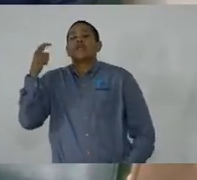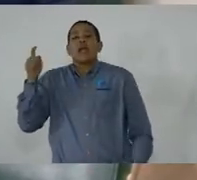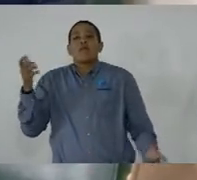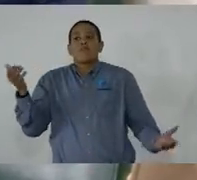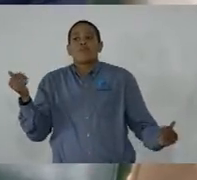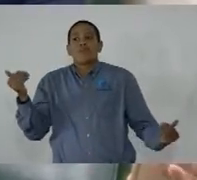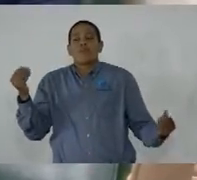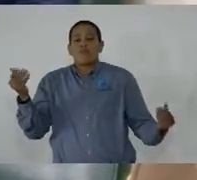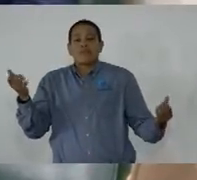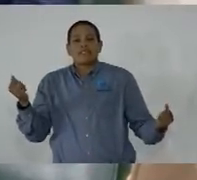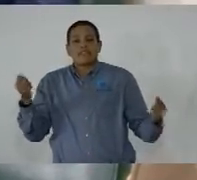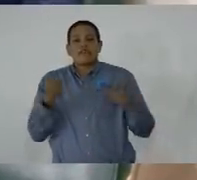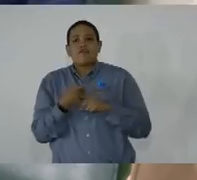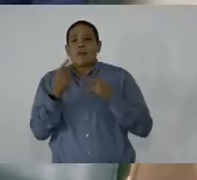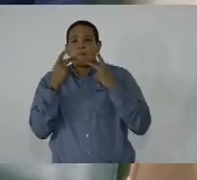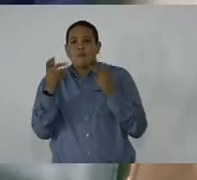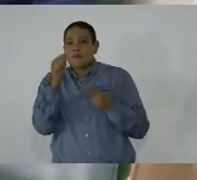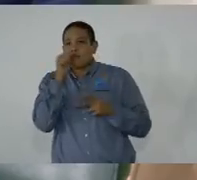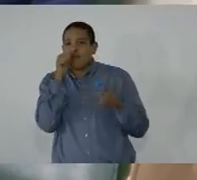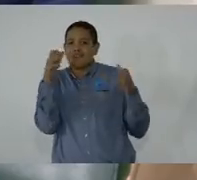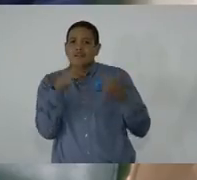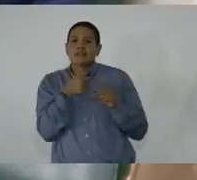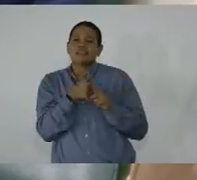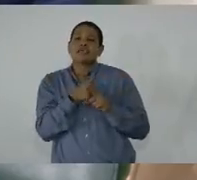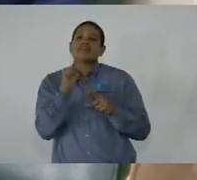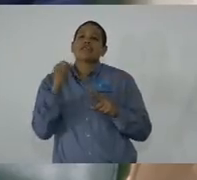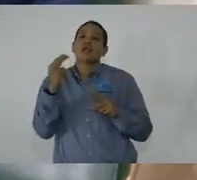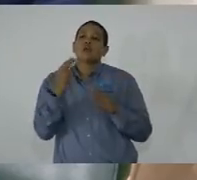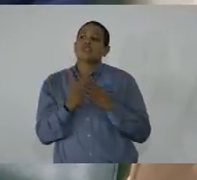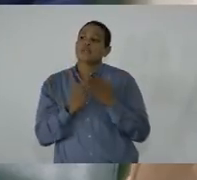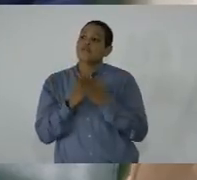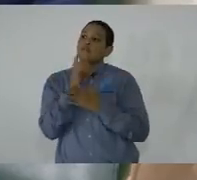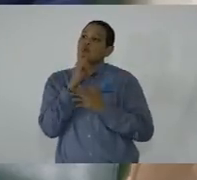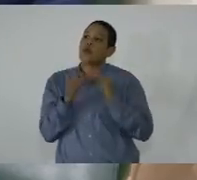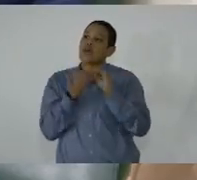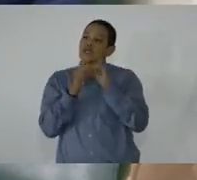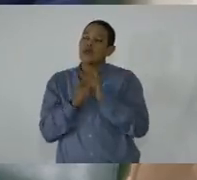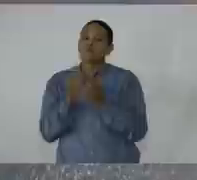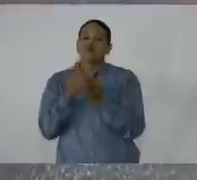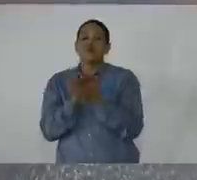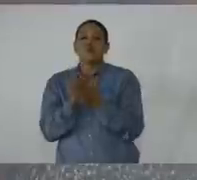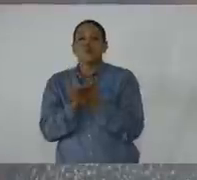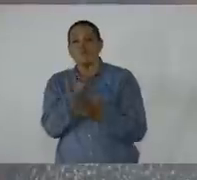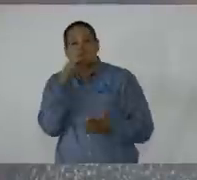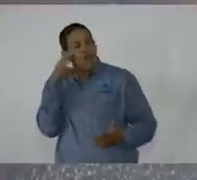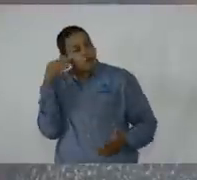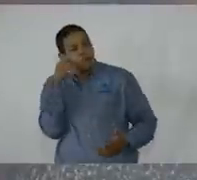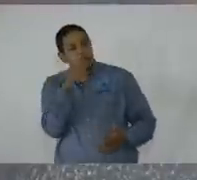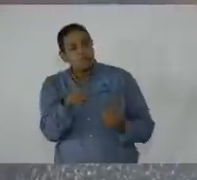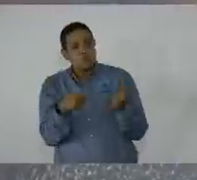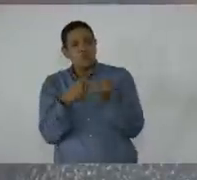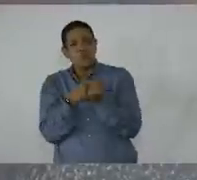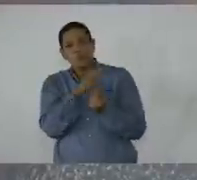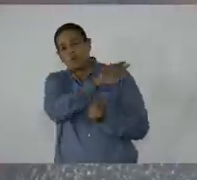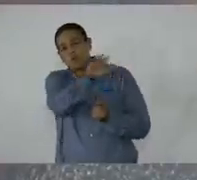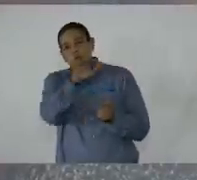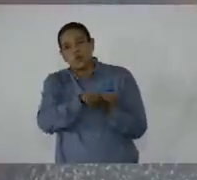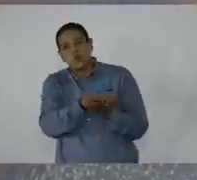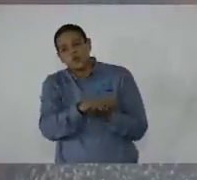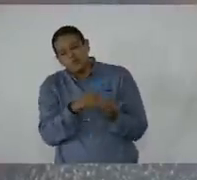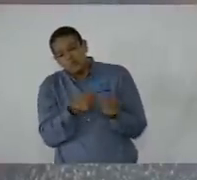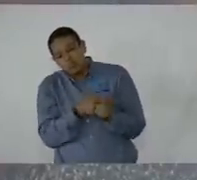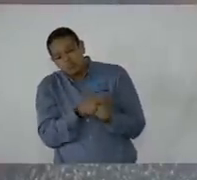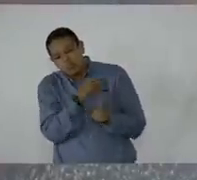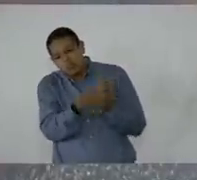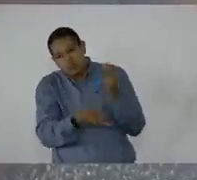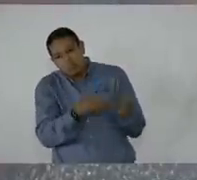from public and private sector stakeholders through the Adopt a School Farm initiative. Madam Speaker, what